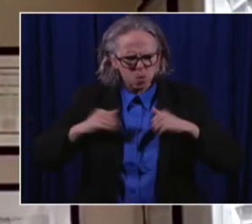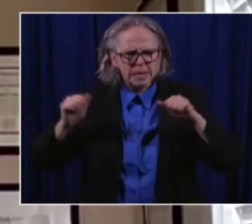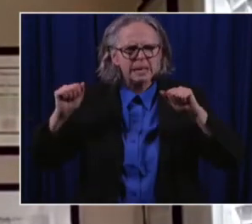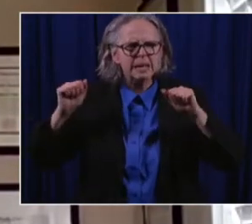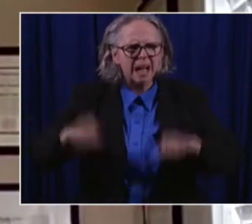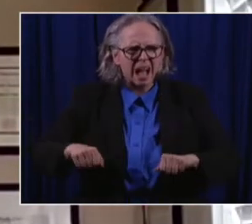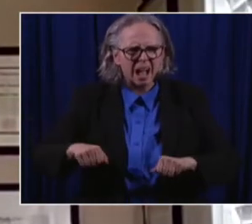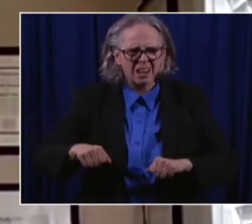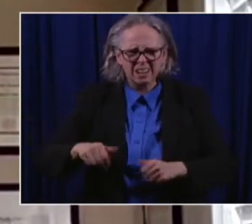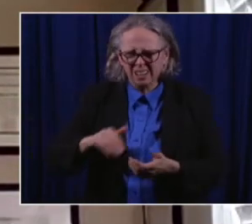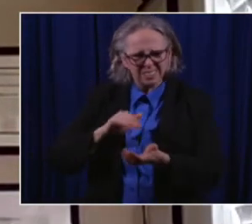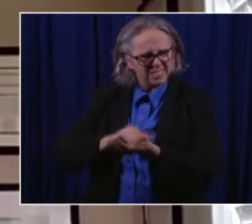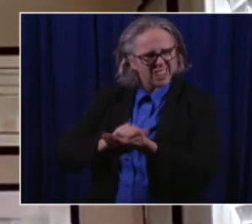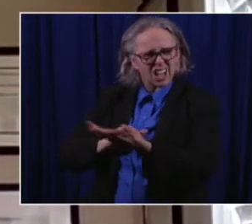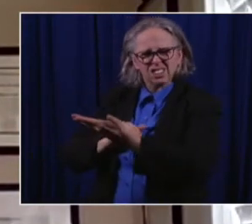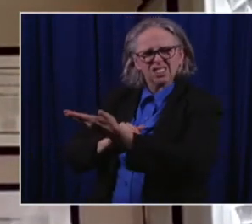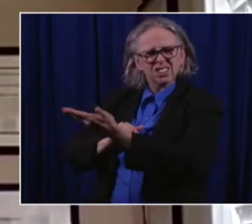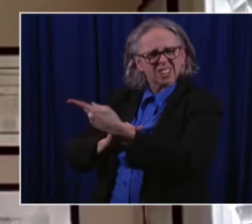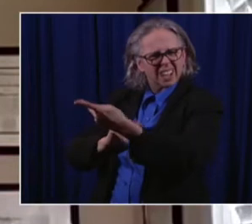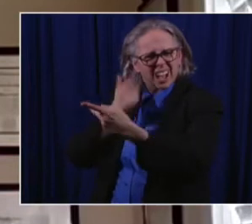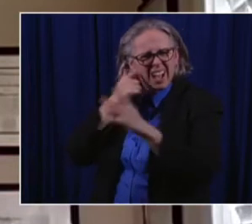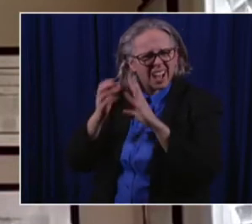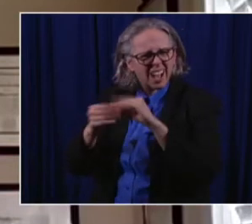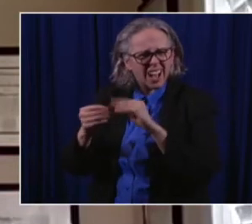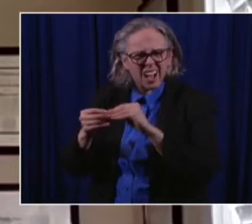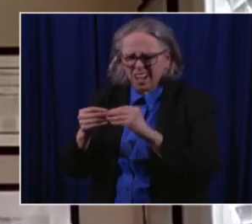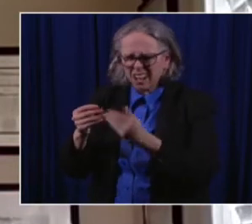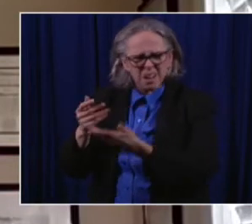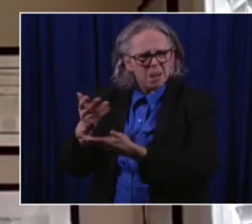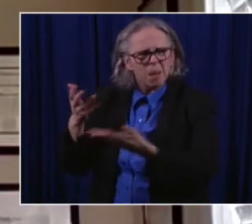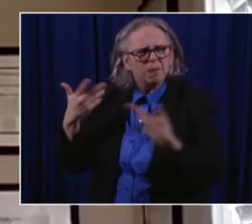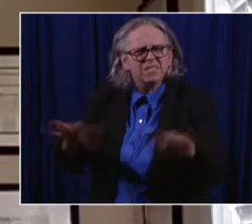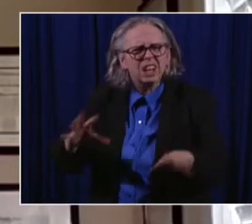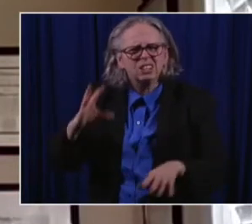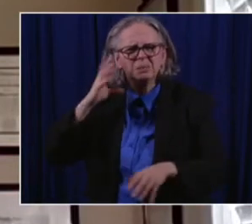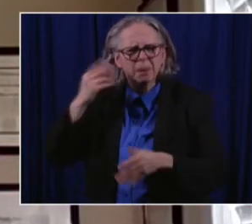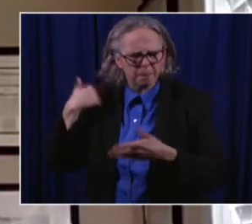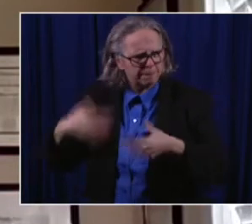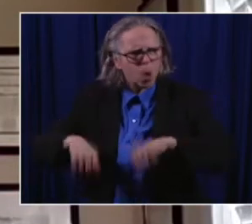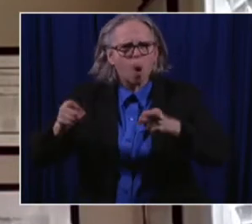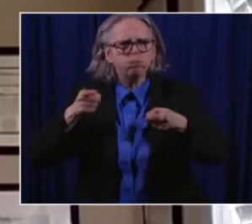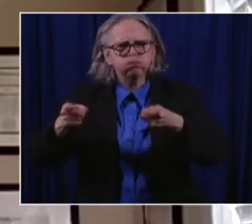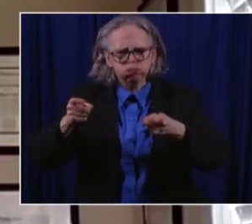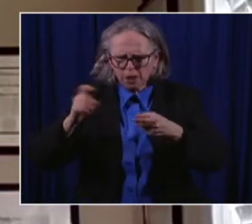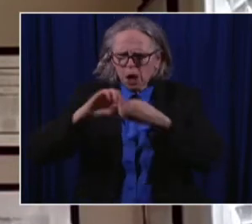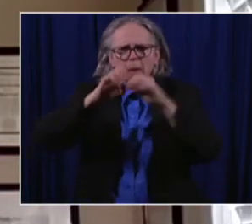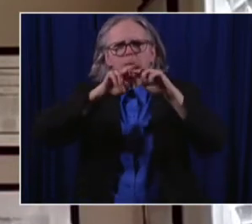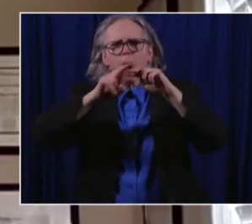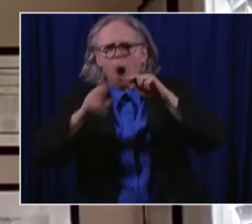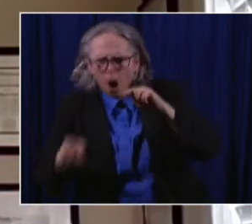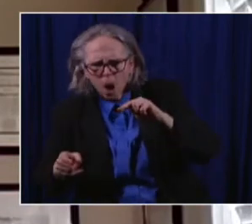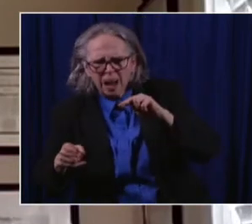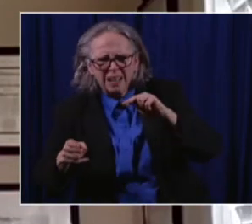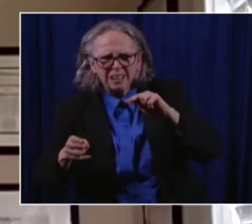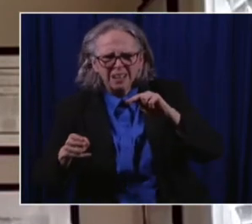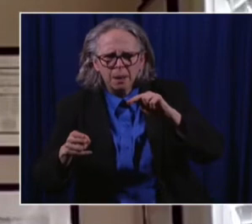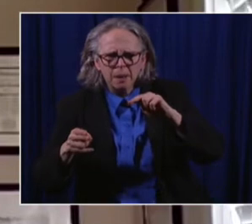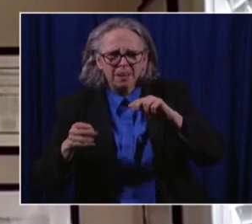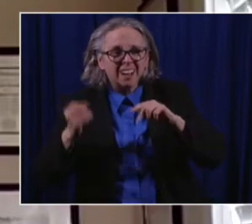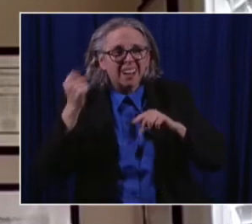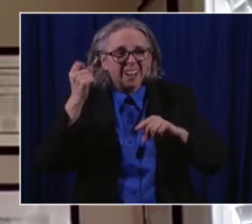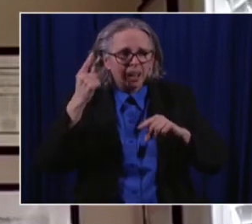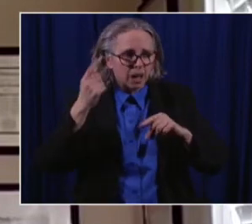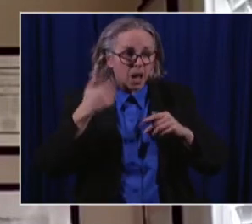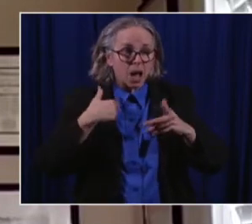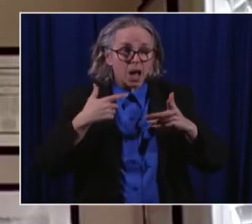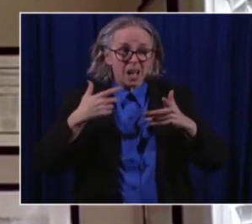But remember, this virus spreads from me to you when we're near each other. For a